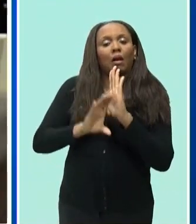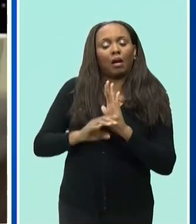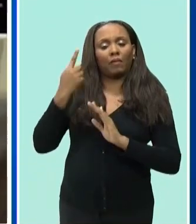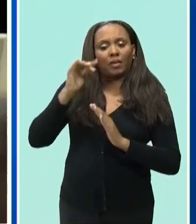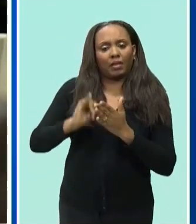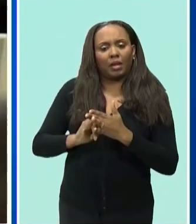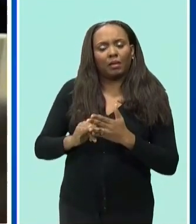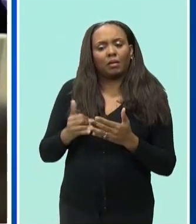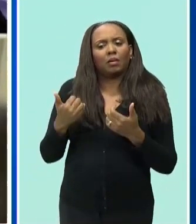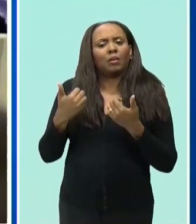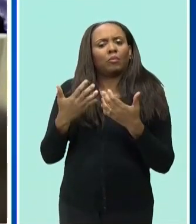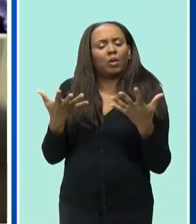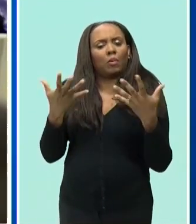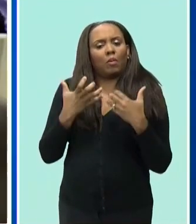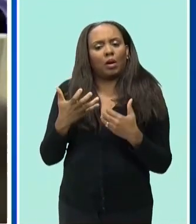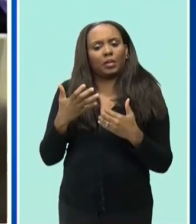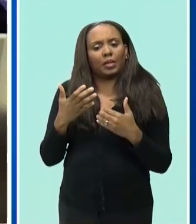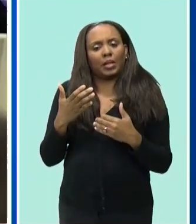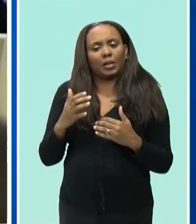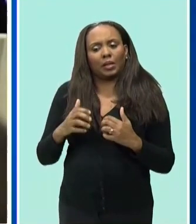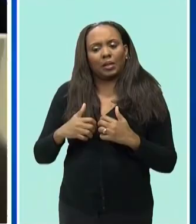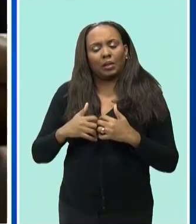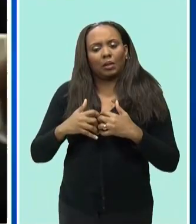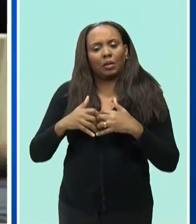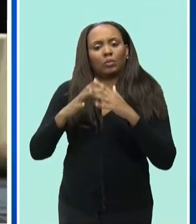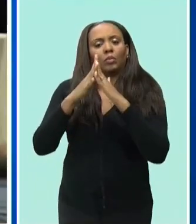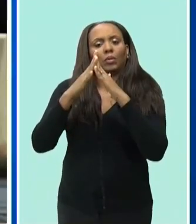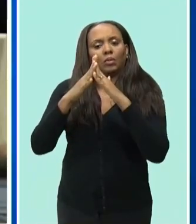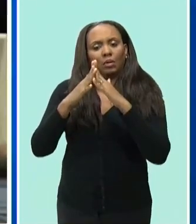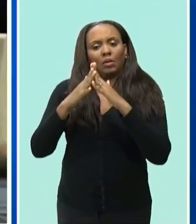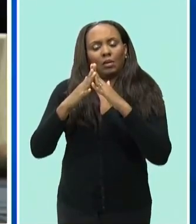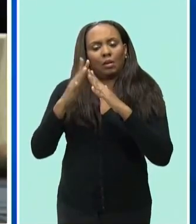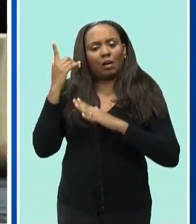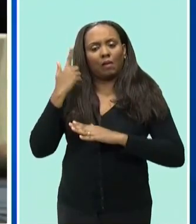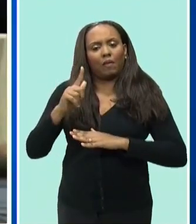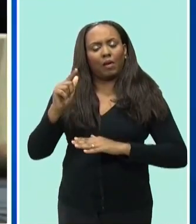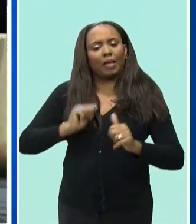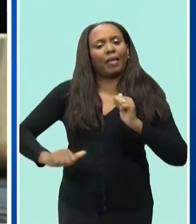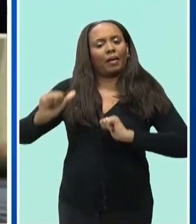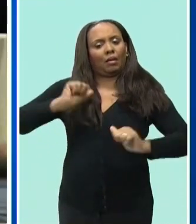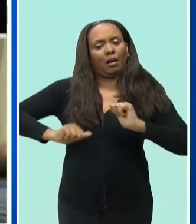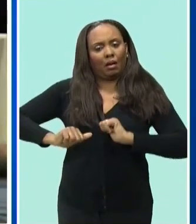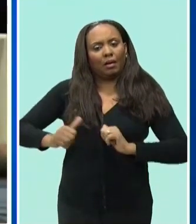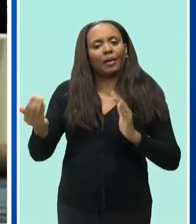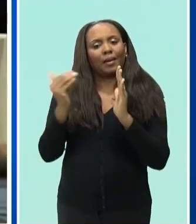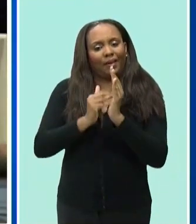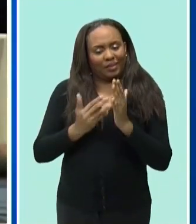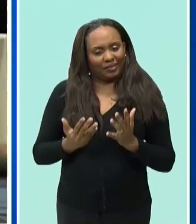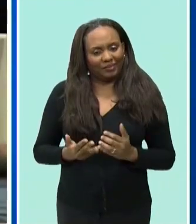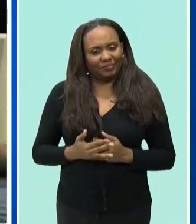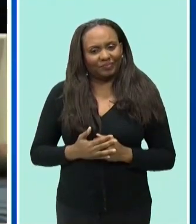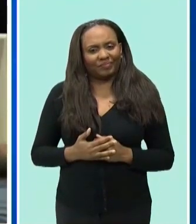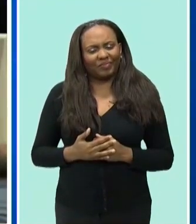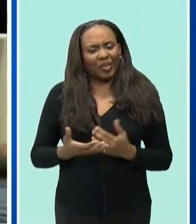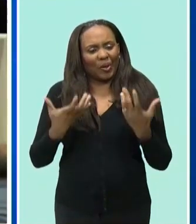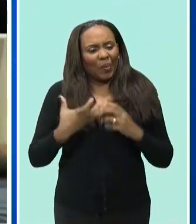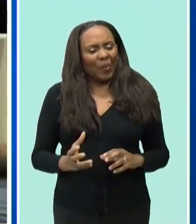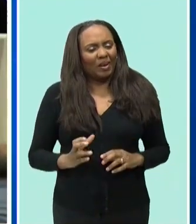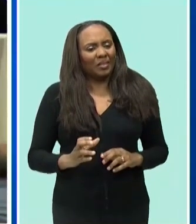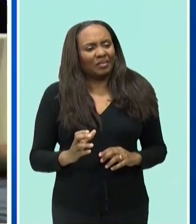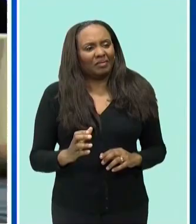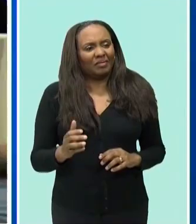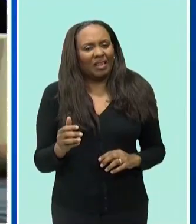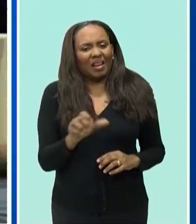it as a theatre as opposed to some other kind of facility that will not be faithful to its